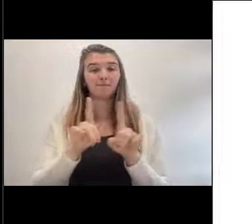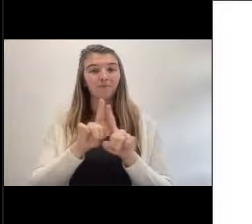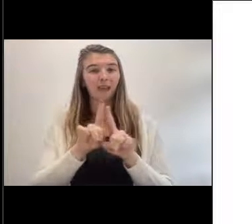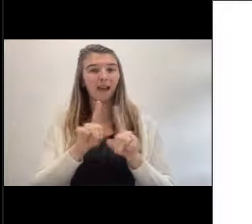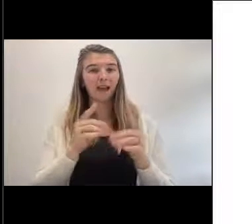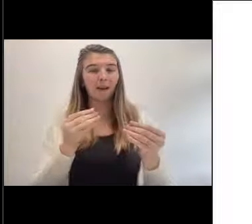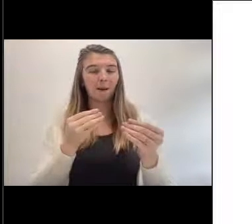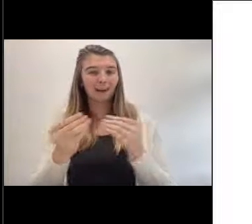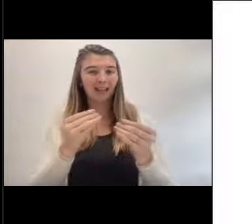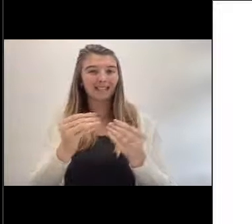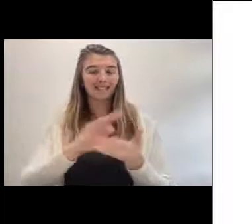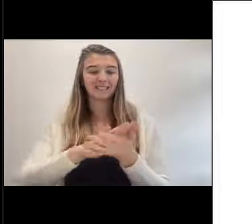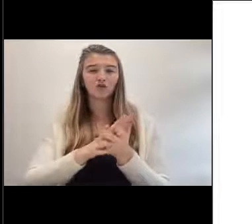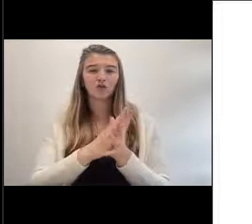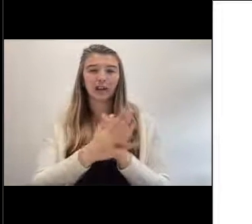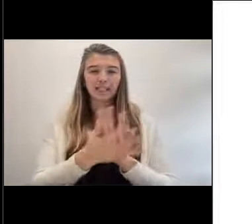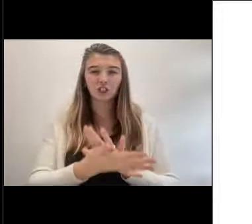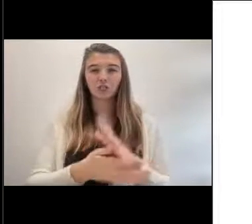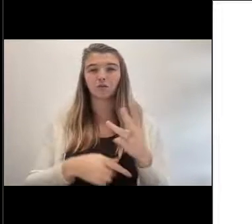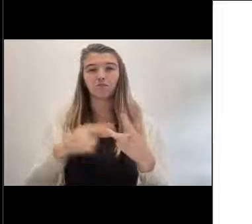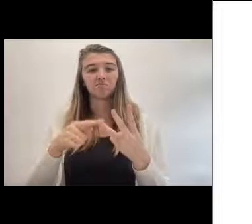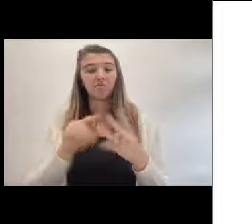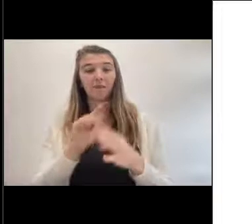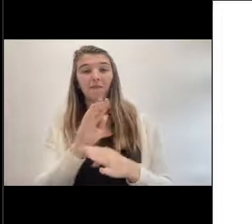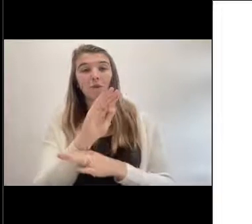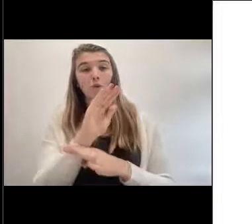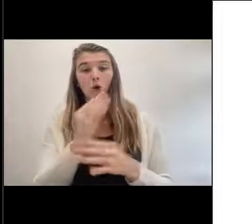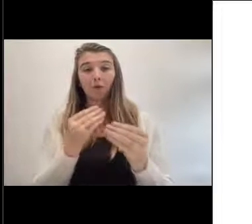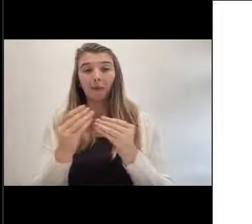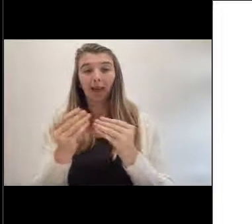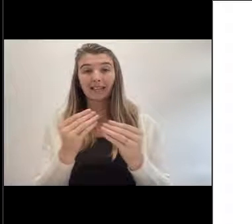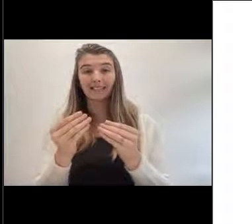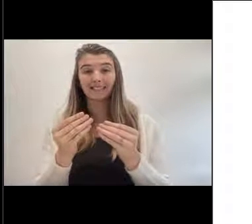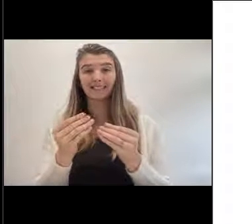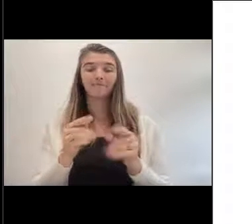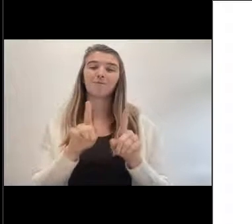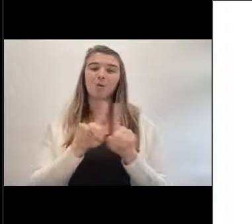the future of plastics recycling as well. Our website also has our policy